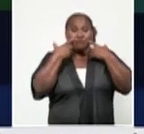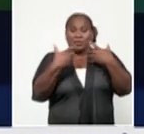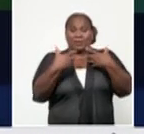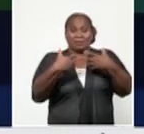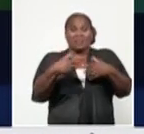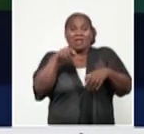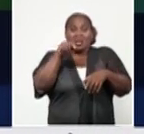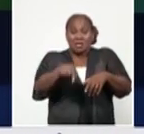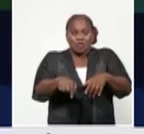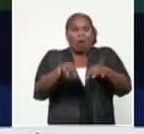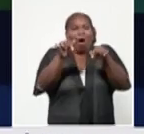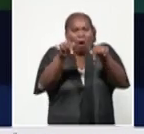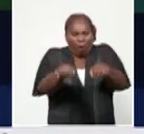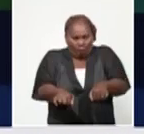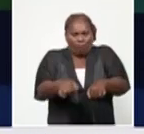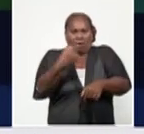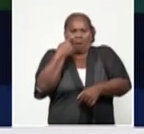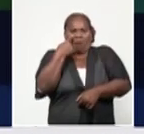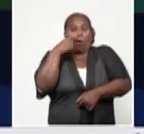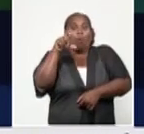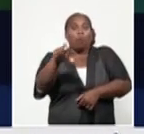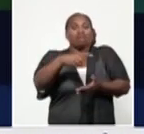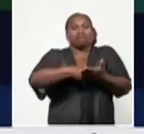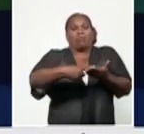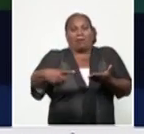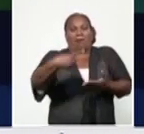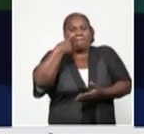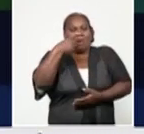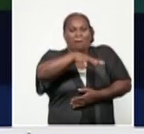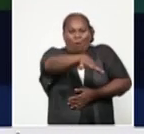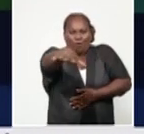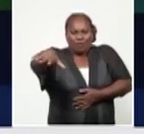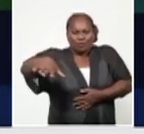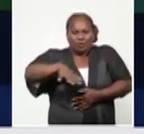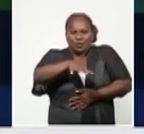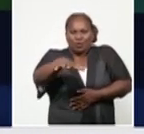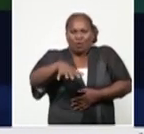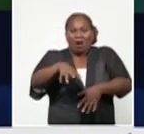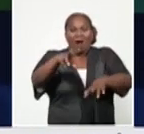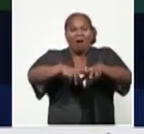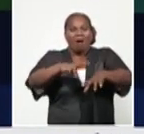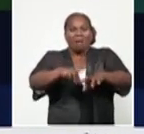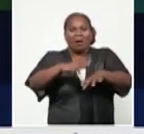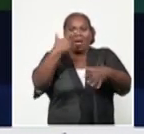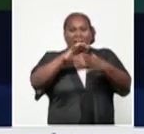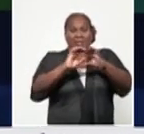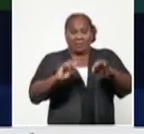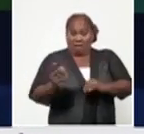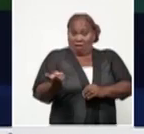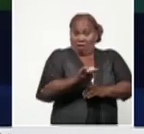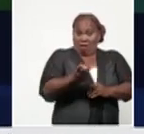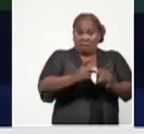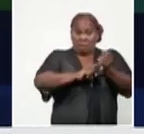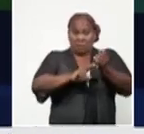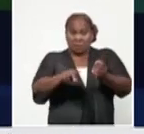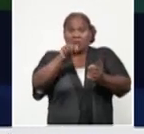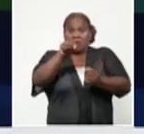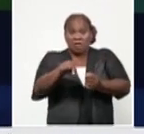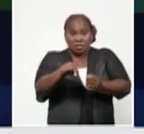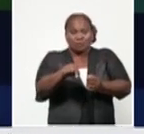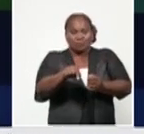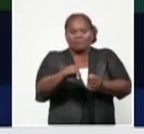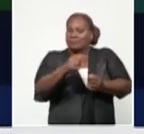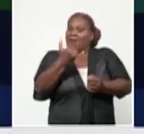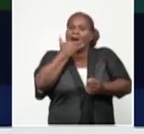exactly what has been happening over recent weeks in Havana and Artemisa, which naturally puts the entire country at